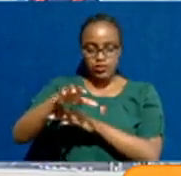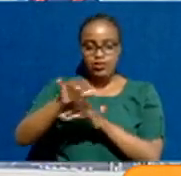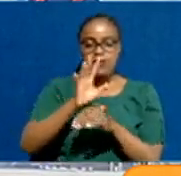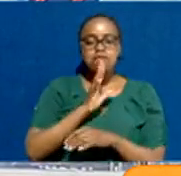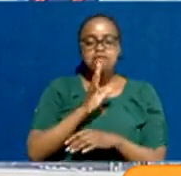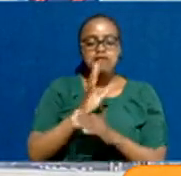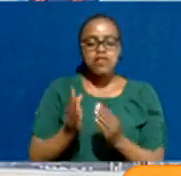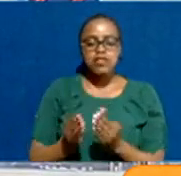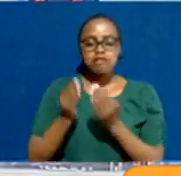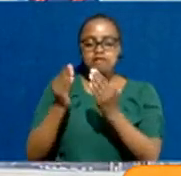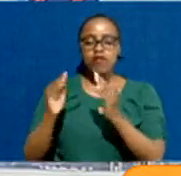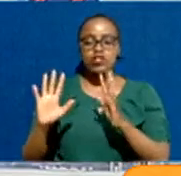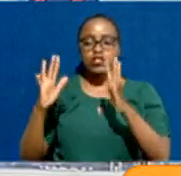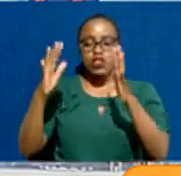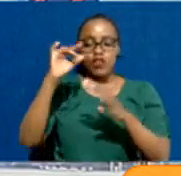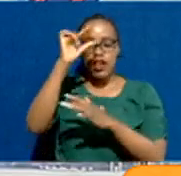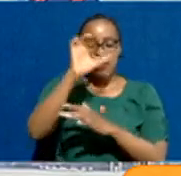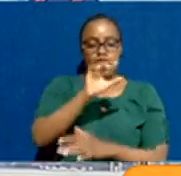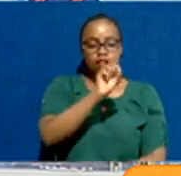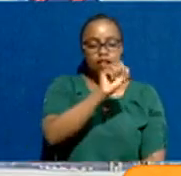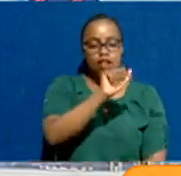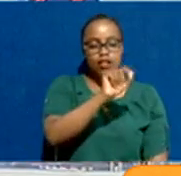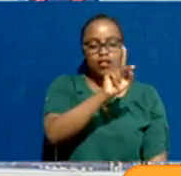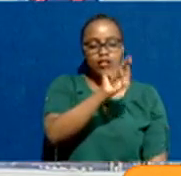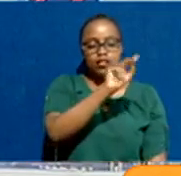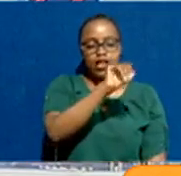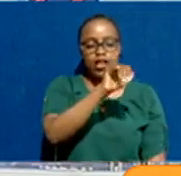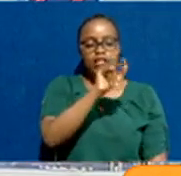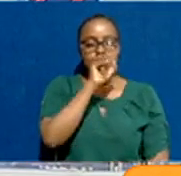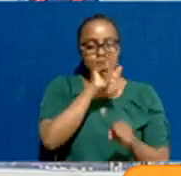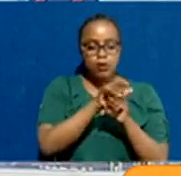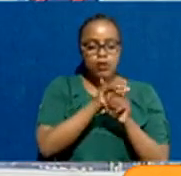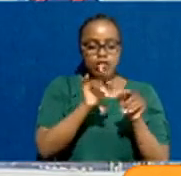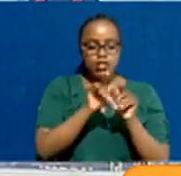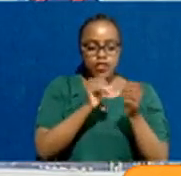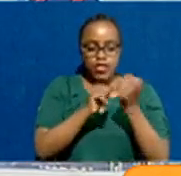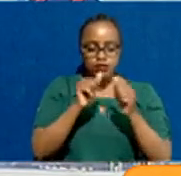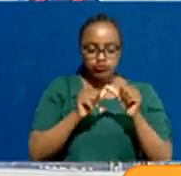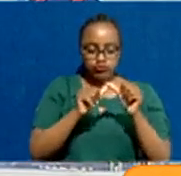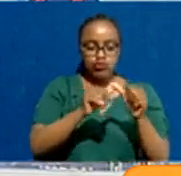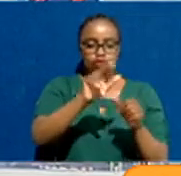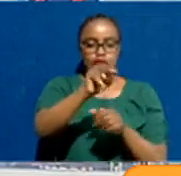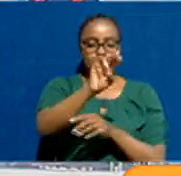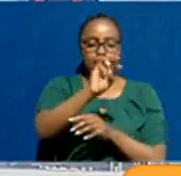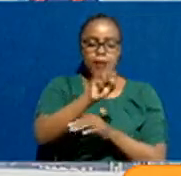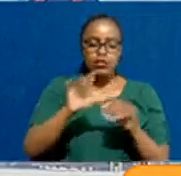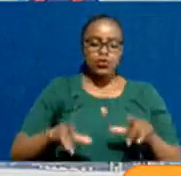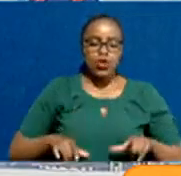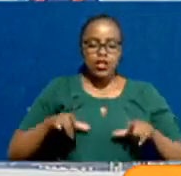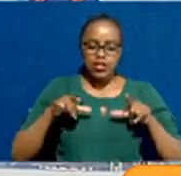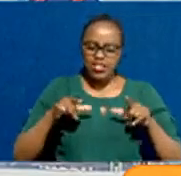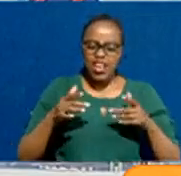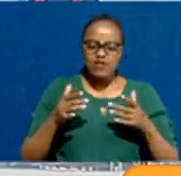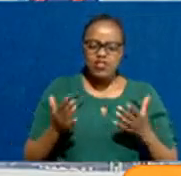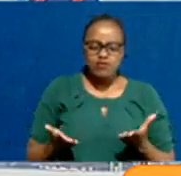Speaking during the handing over ceremony, Governor Johnson Sakaja pledged to further the steps taken by NMS to improve the living conditions